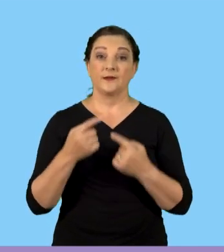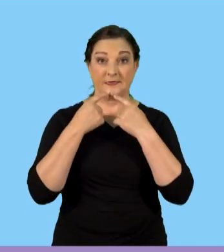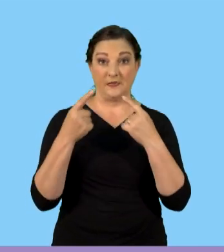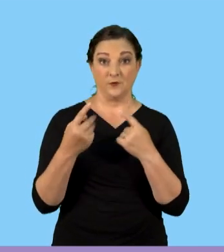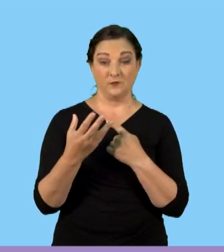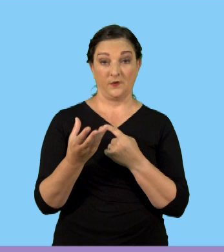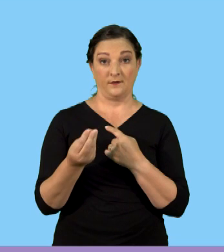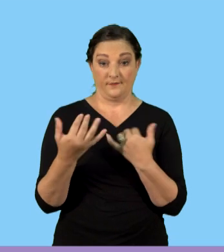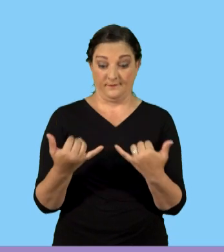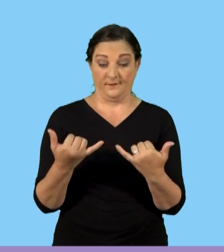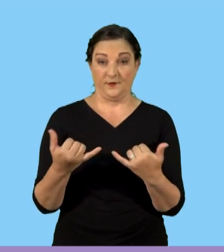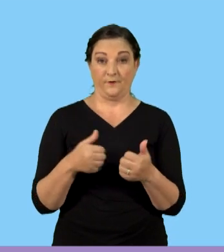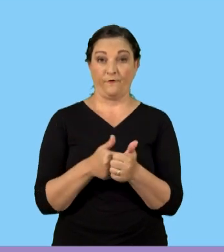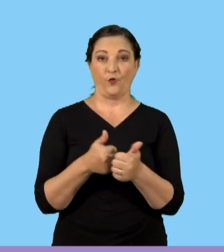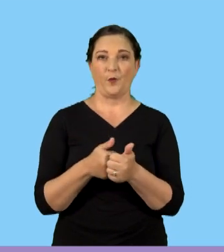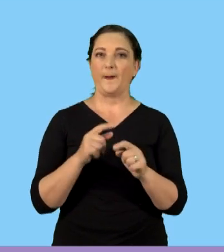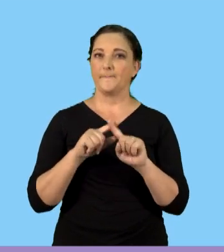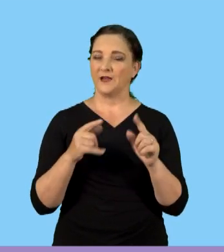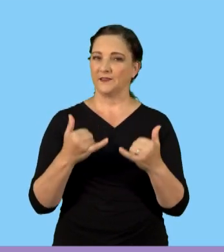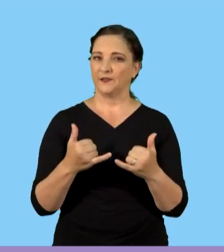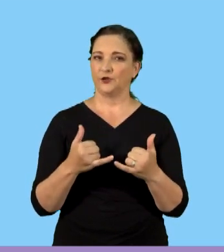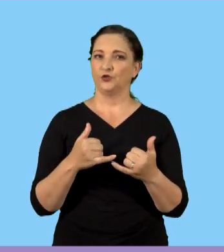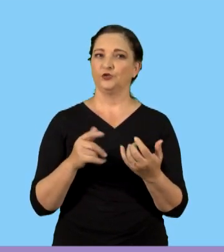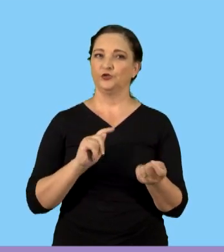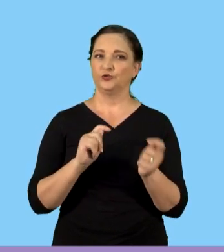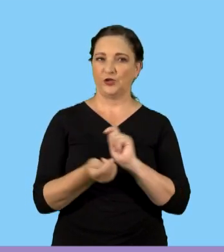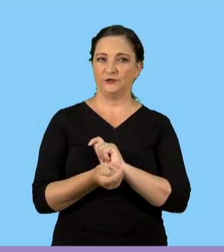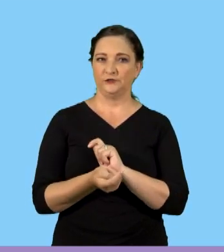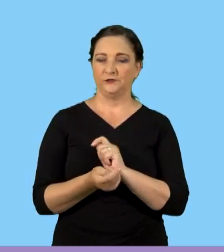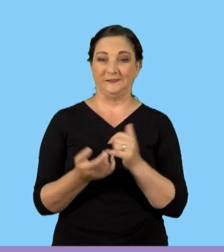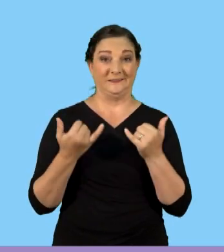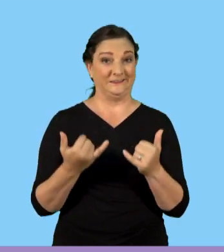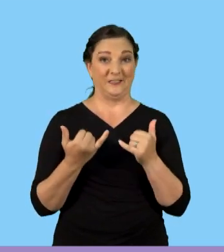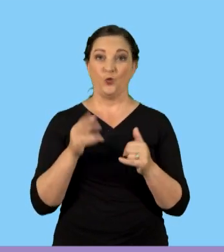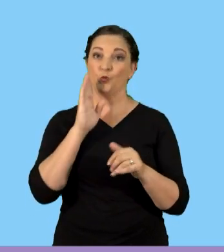statement that we need to now change into a flow diagram. But this time, we are